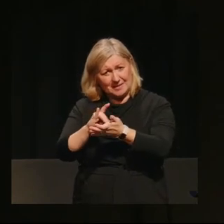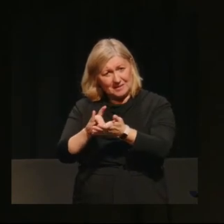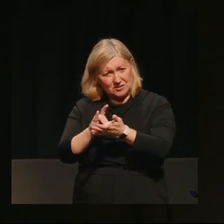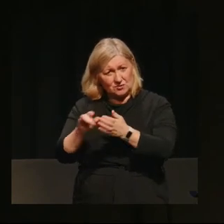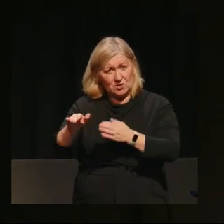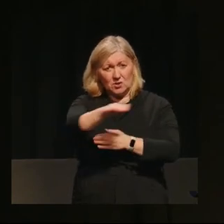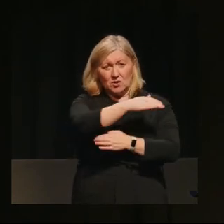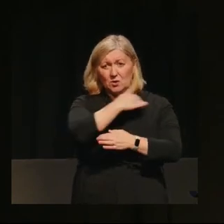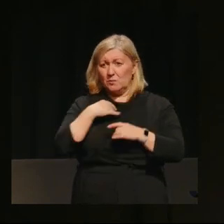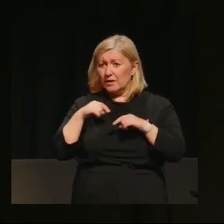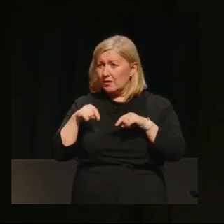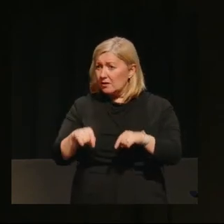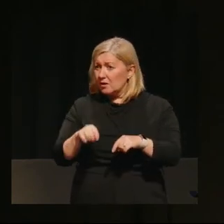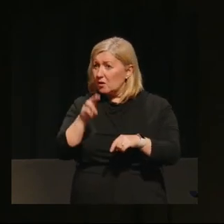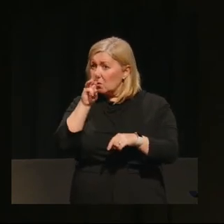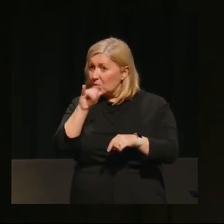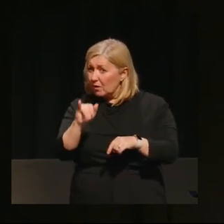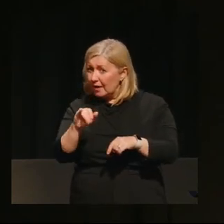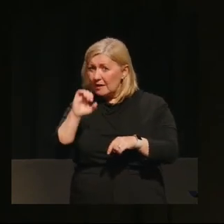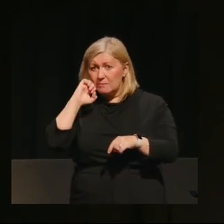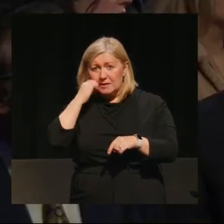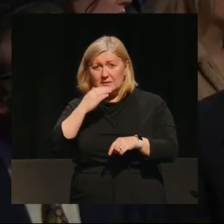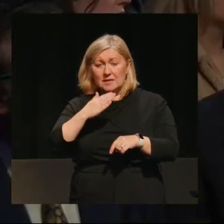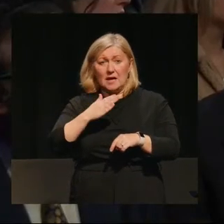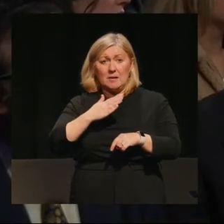exist because my grandparents survived.